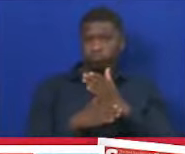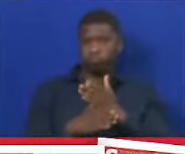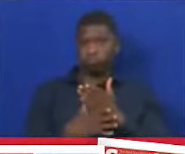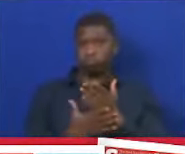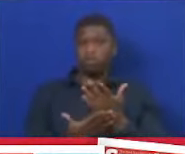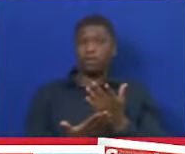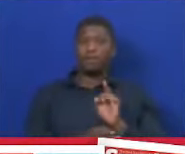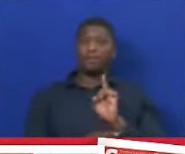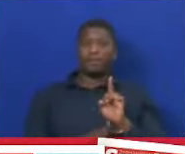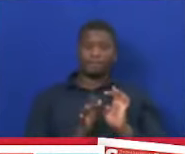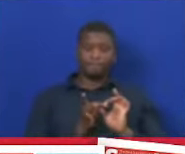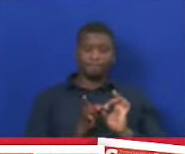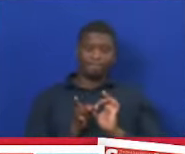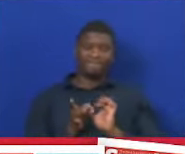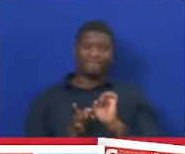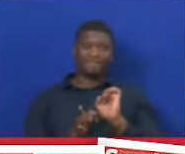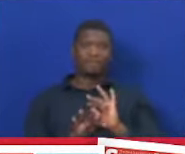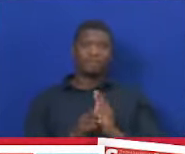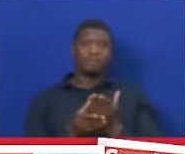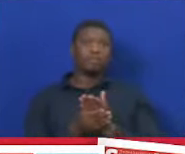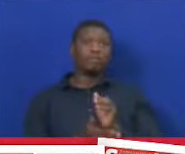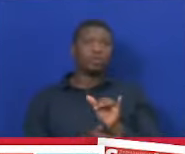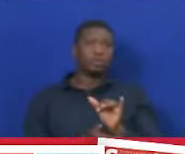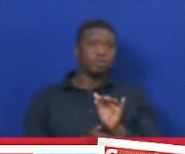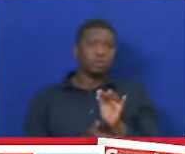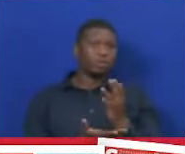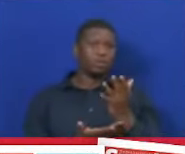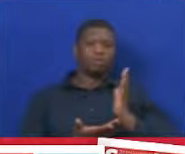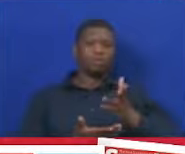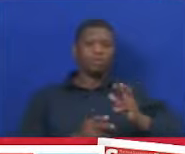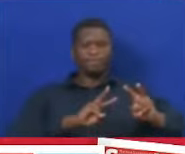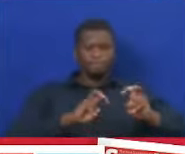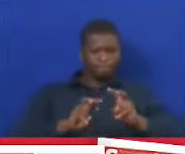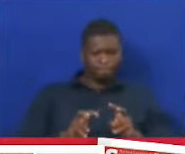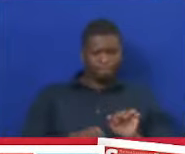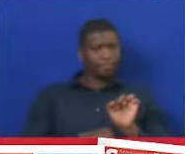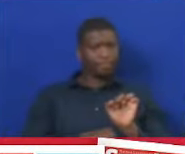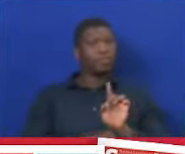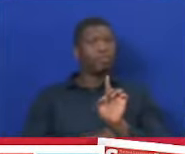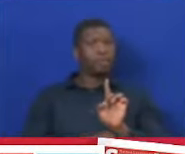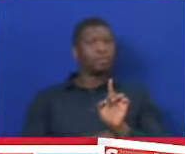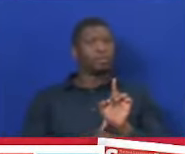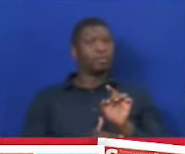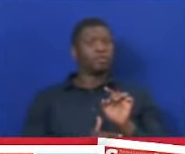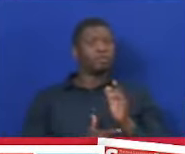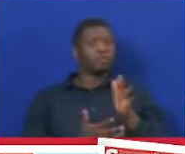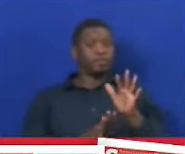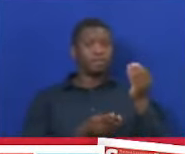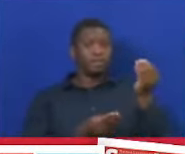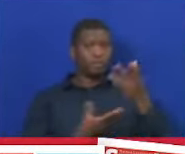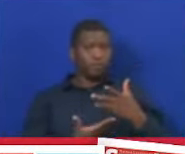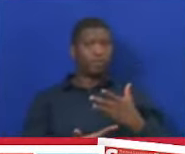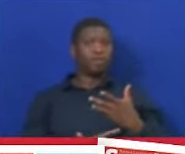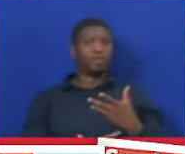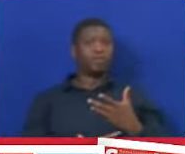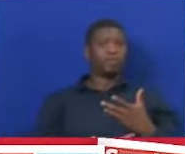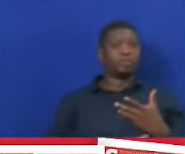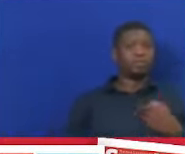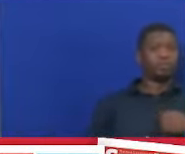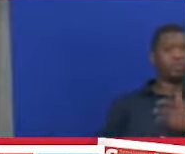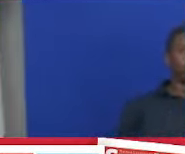to be investigating there, but only to be informed that I will be doing